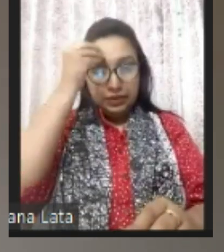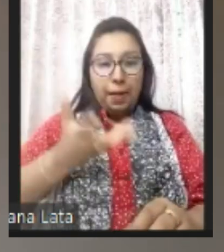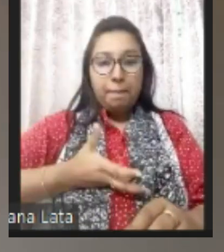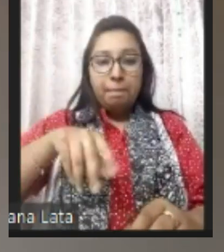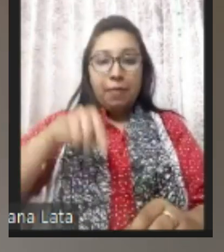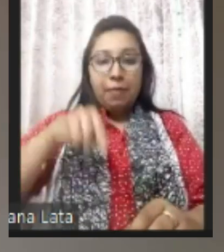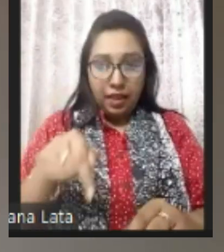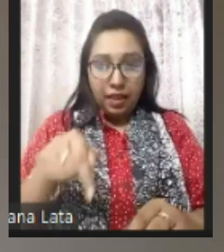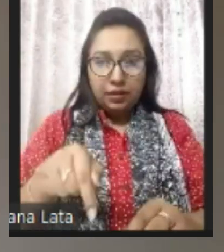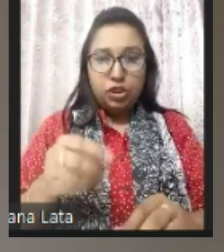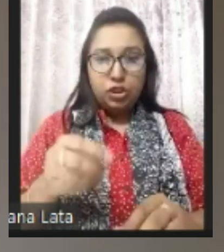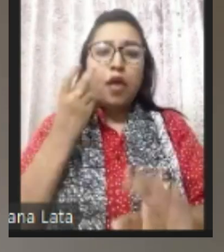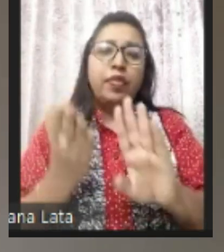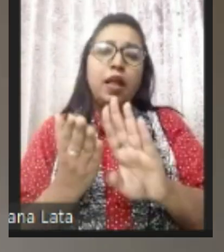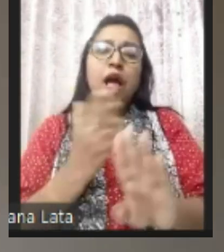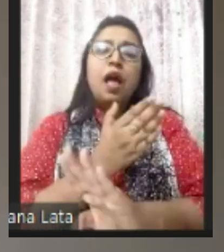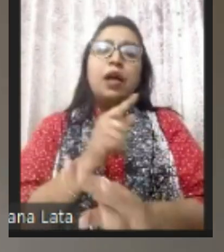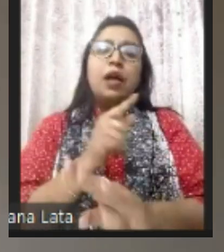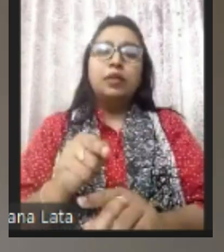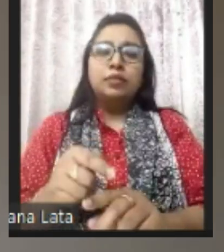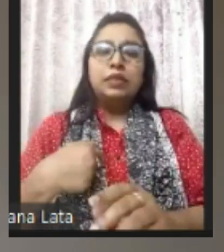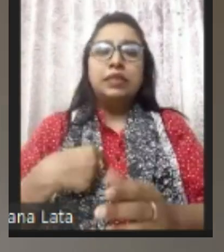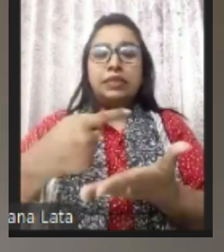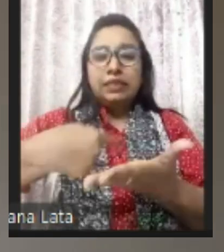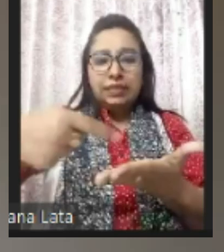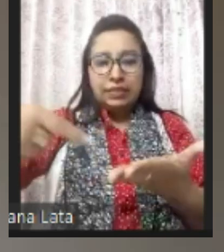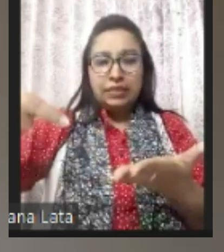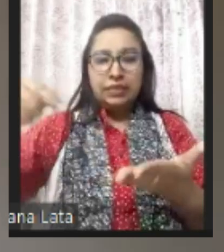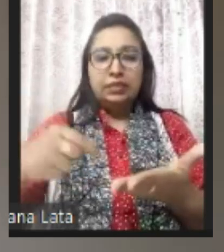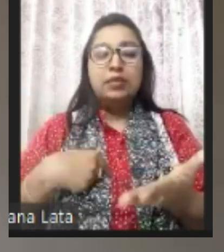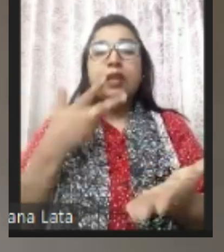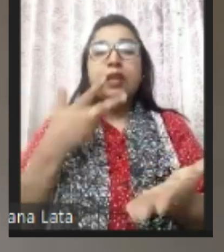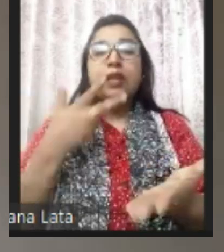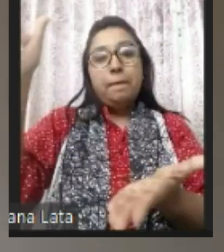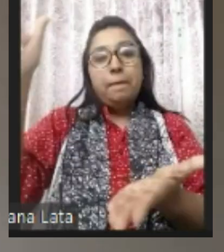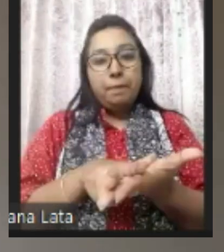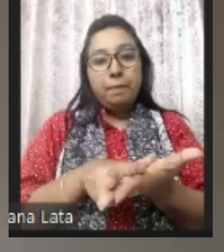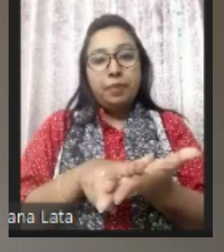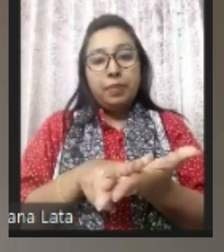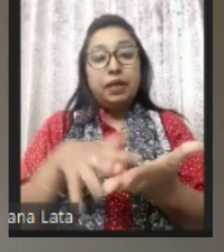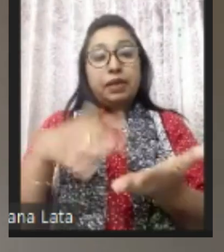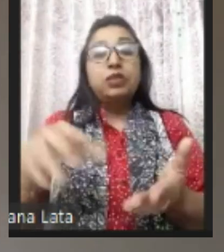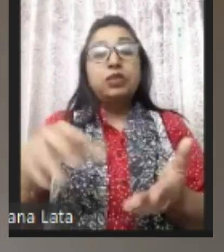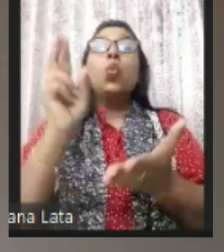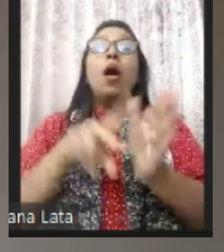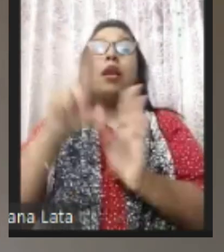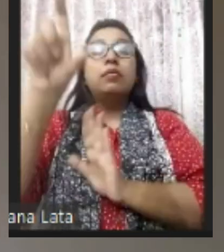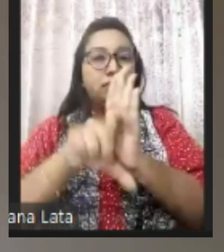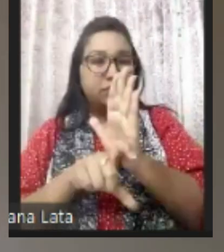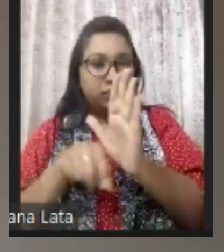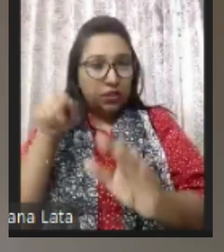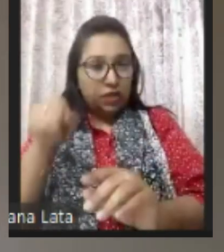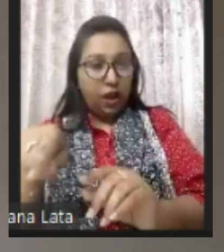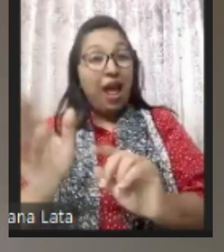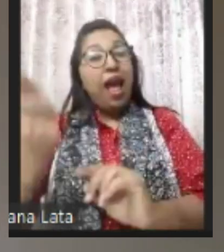in signing and ratifying the United Nations Convention on the Rights